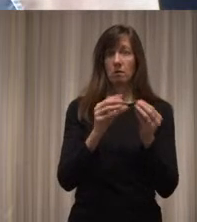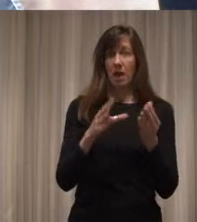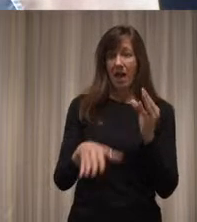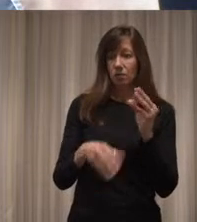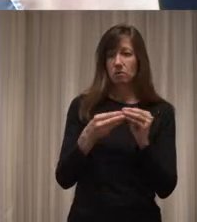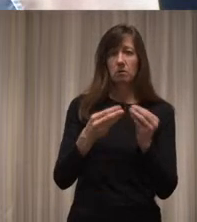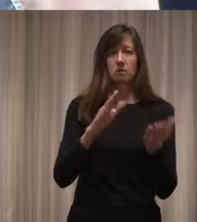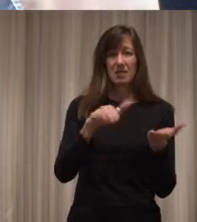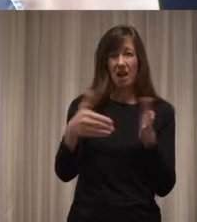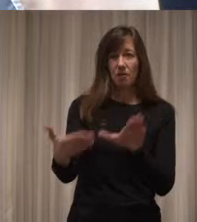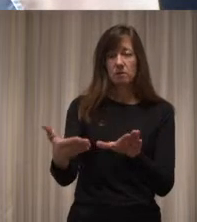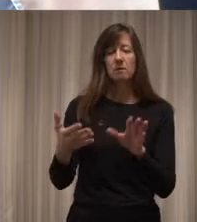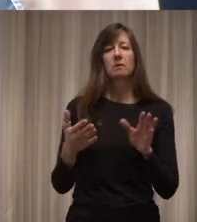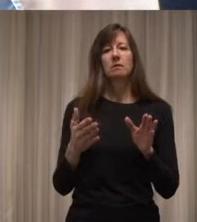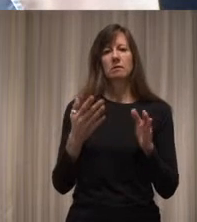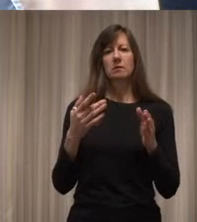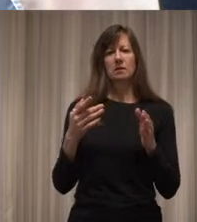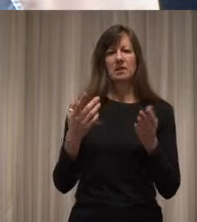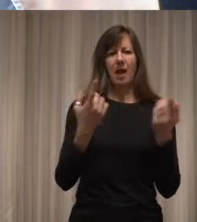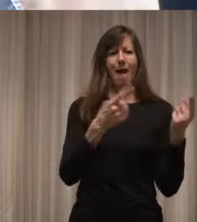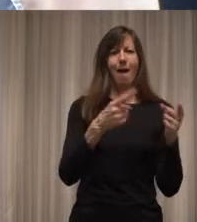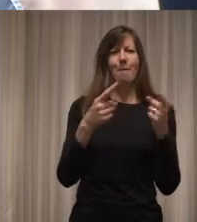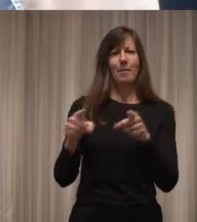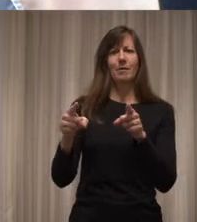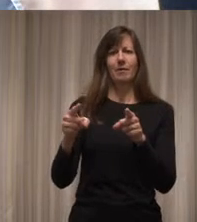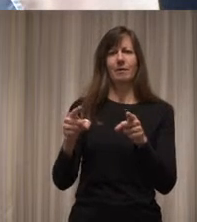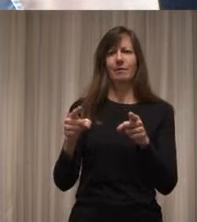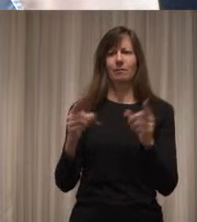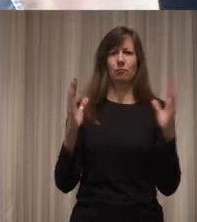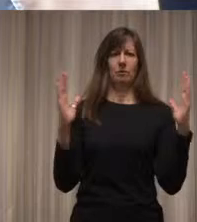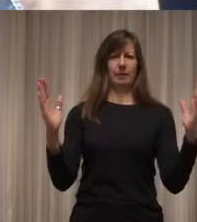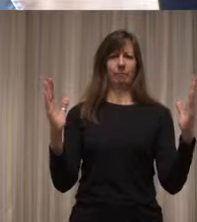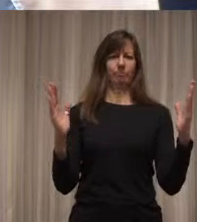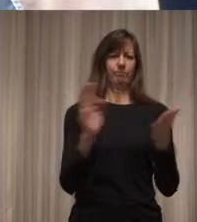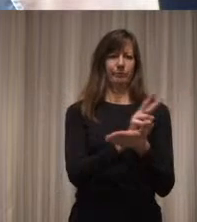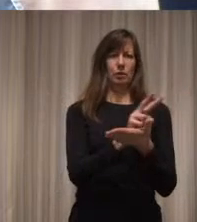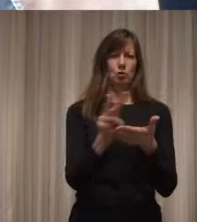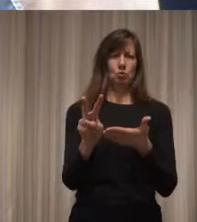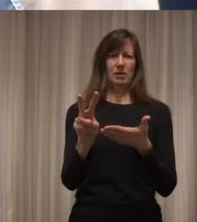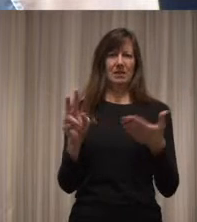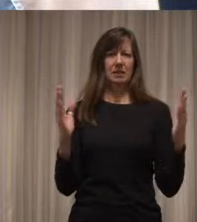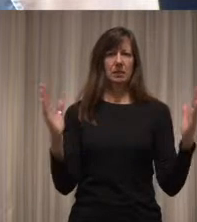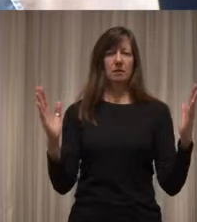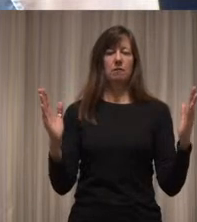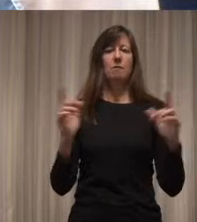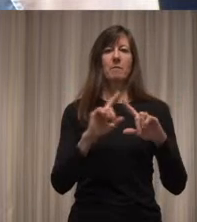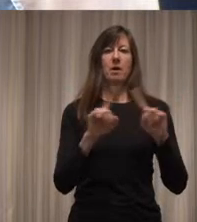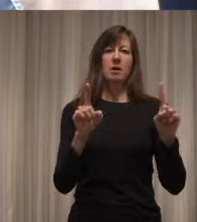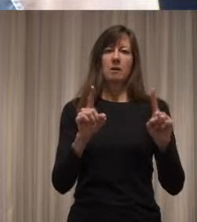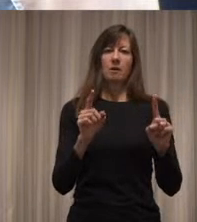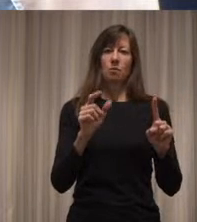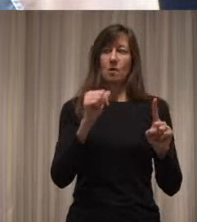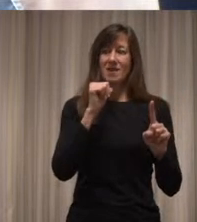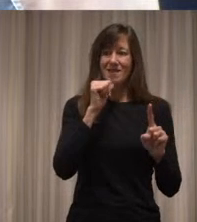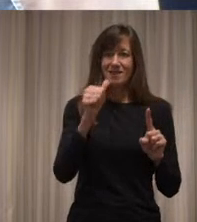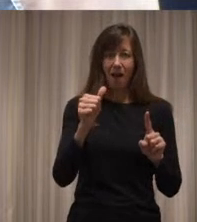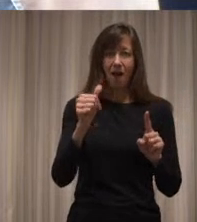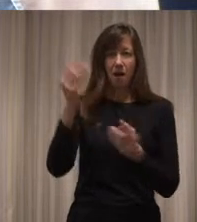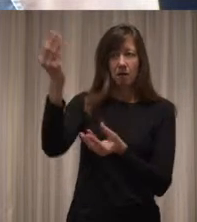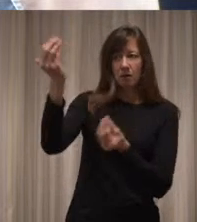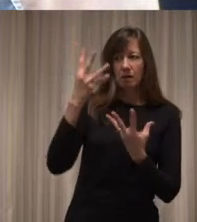county health department, we had not been informed of those until yesterday. So I wanted to make sure to clear that up. But that number